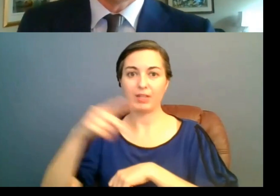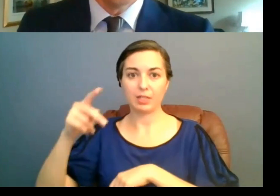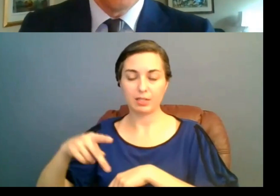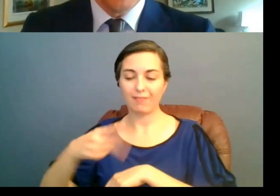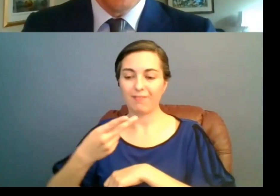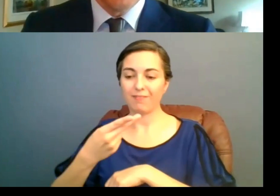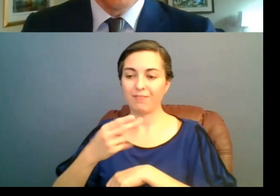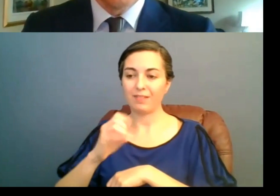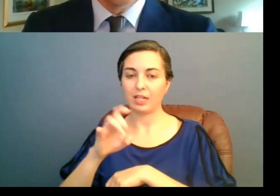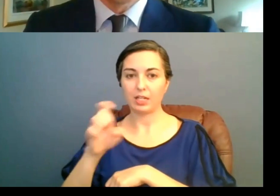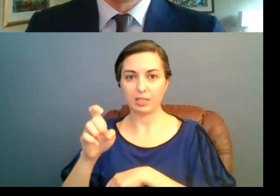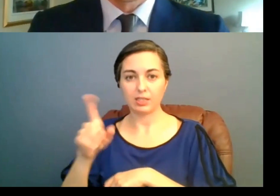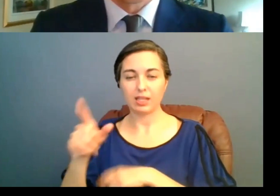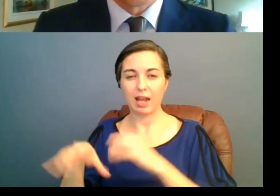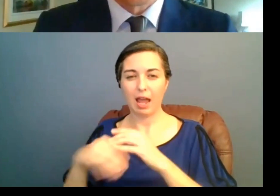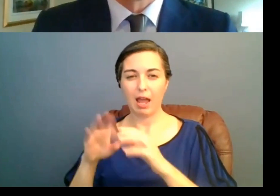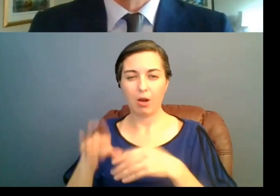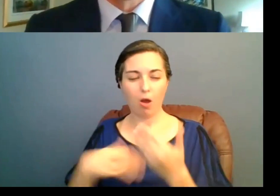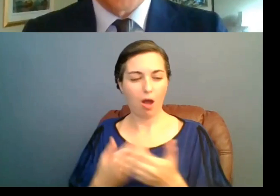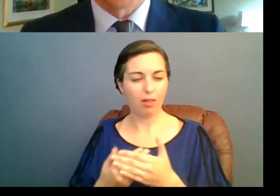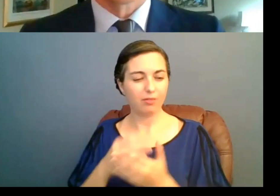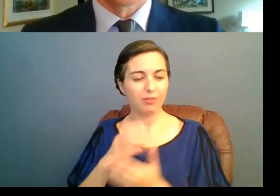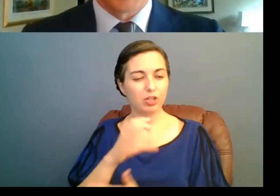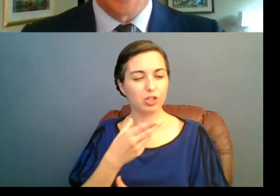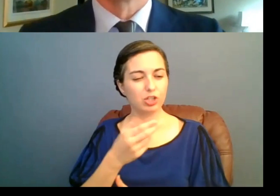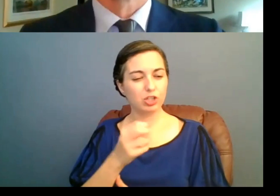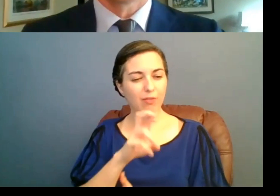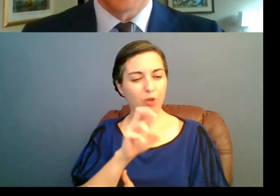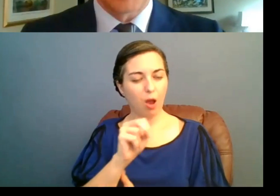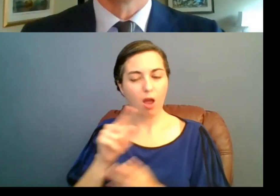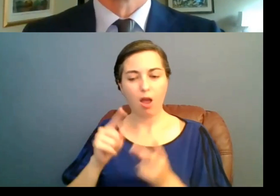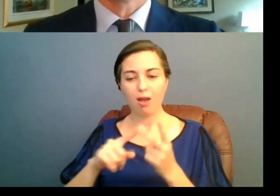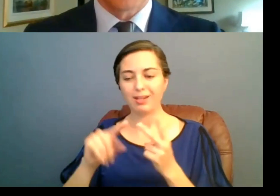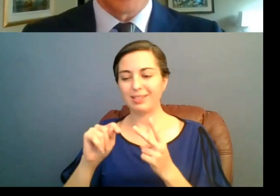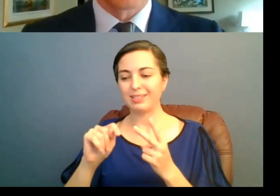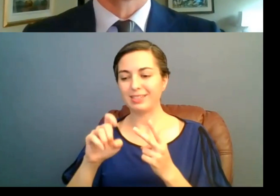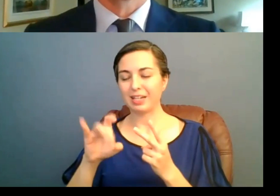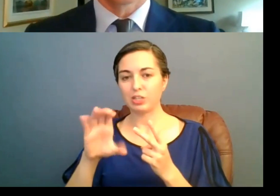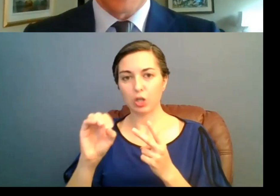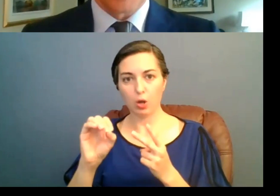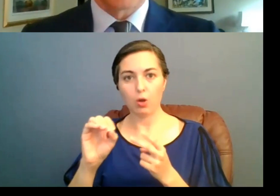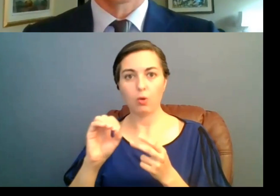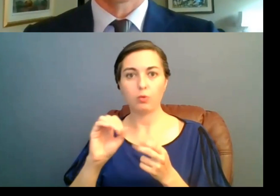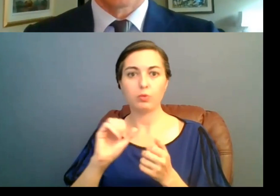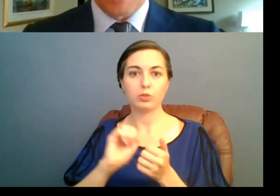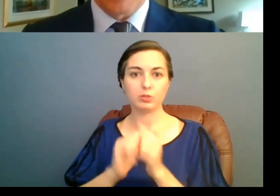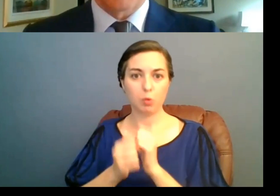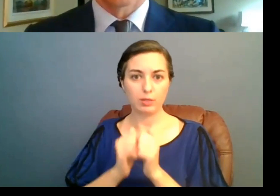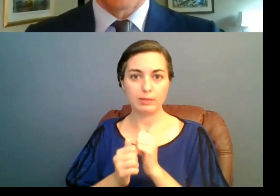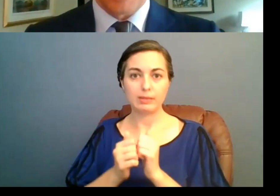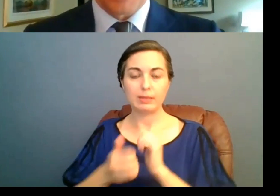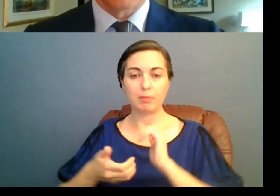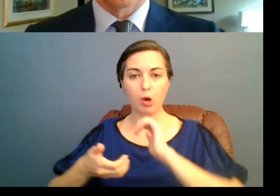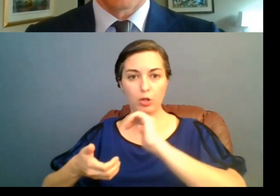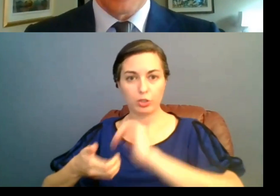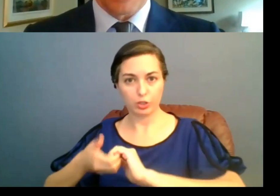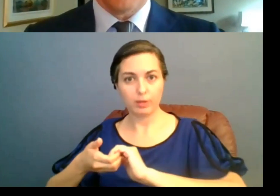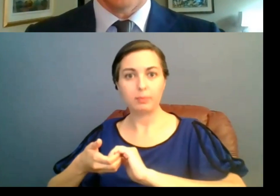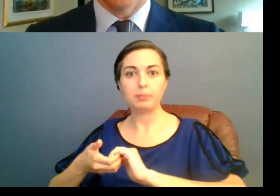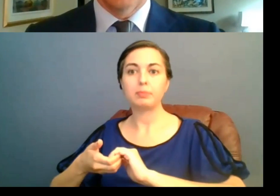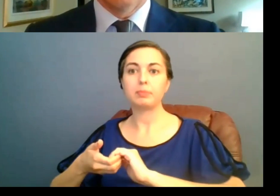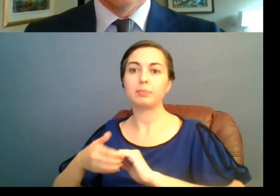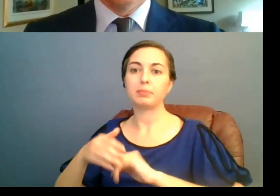and Texaco's sports partnerships from NBA to NHL, NFL, MLB, all across the